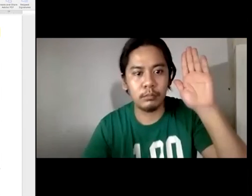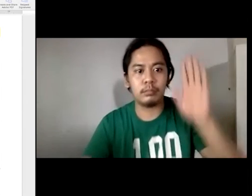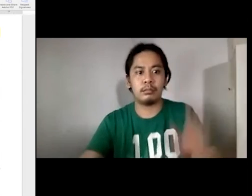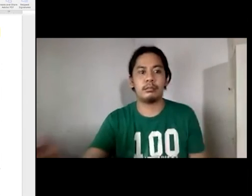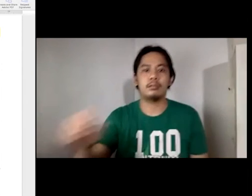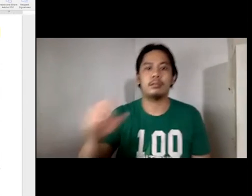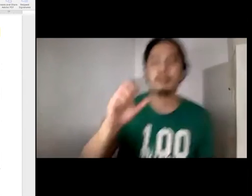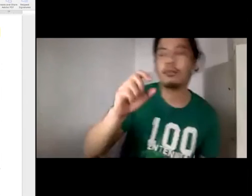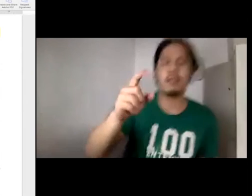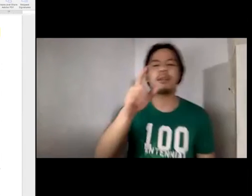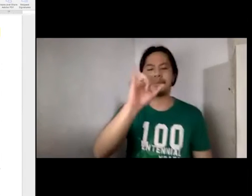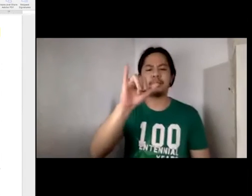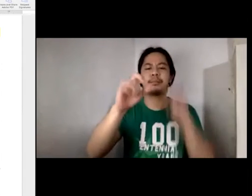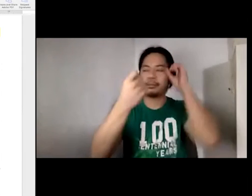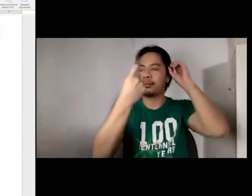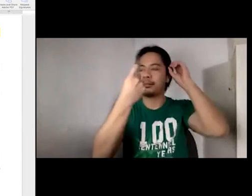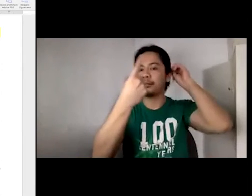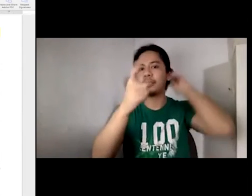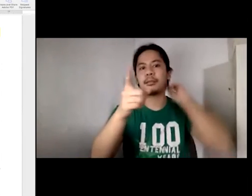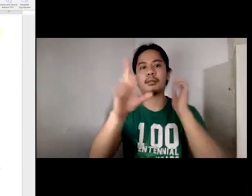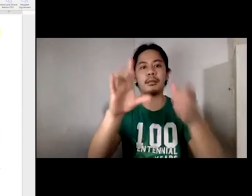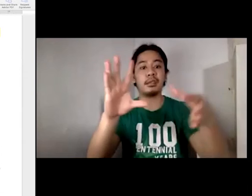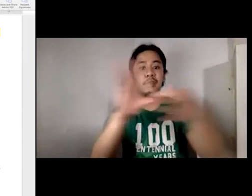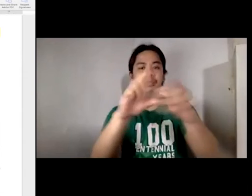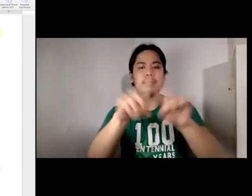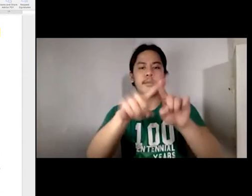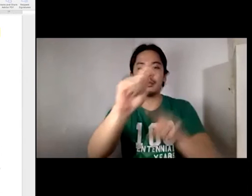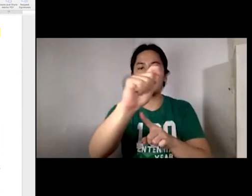think? This is shack.